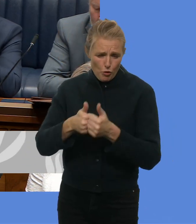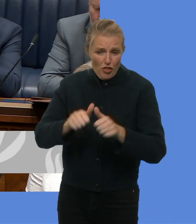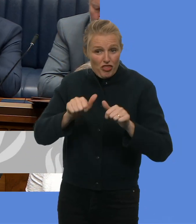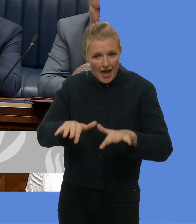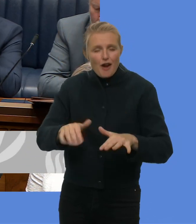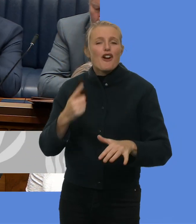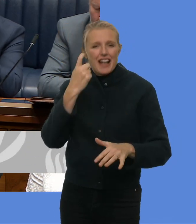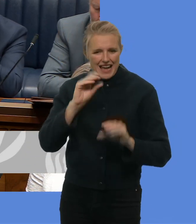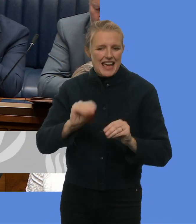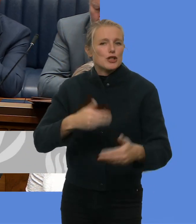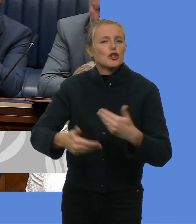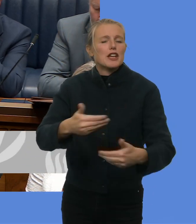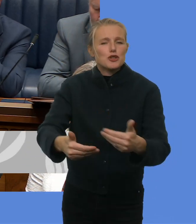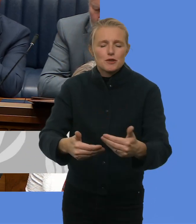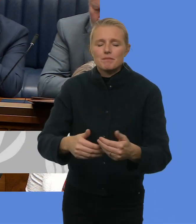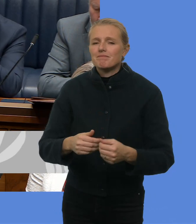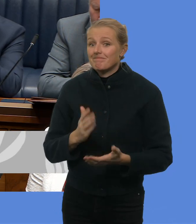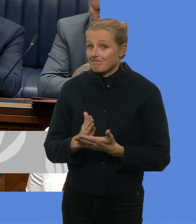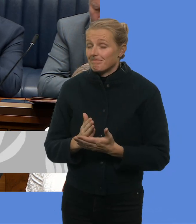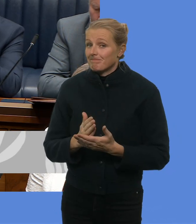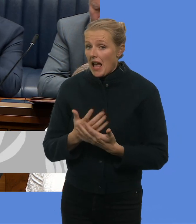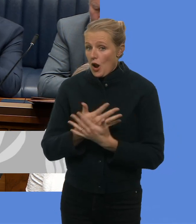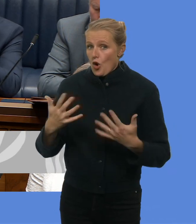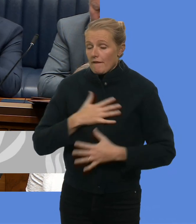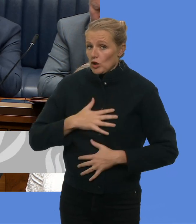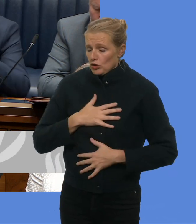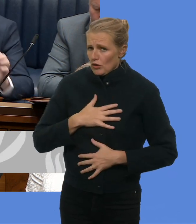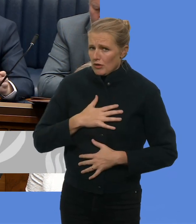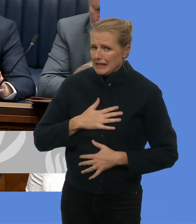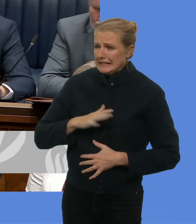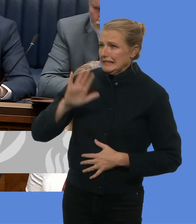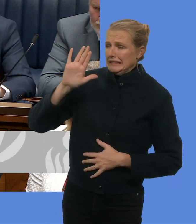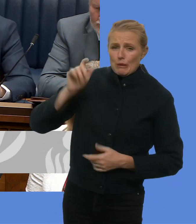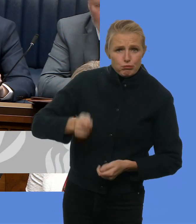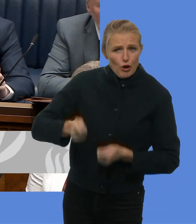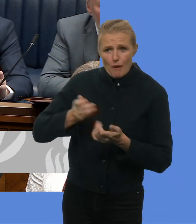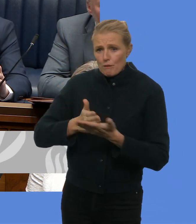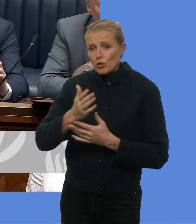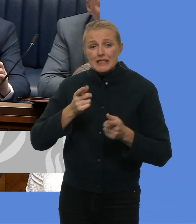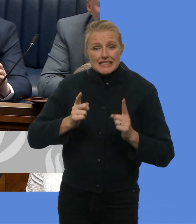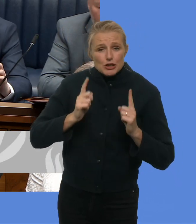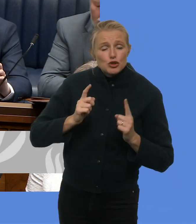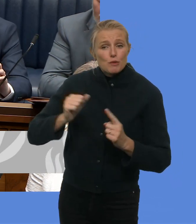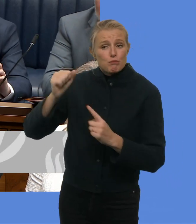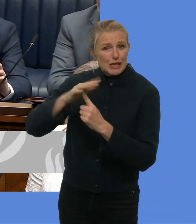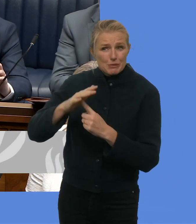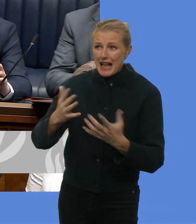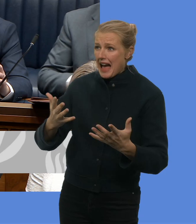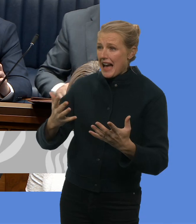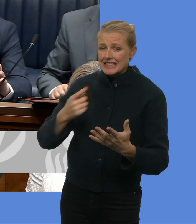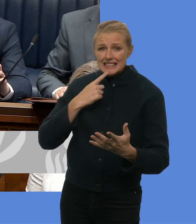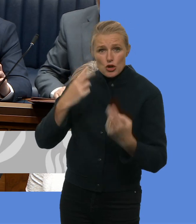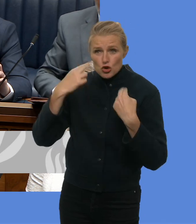place. Very clear concern is being raised by the teaching professionals and principals that the withdrawal of